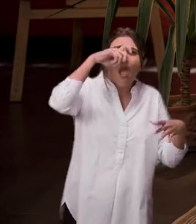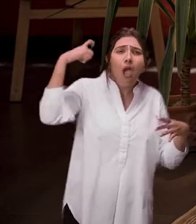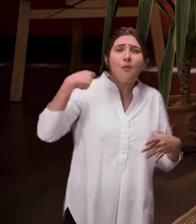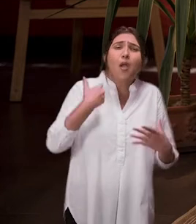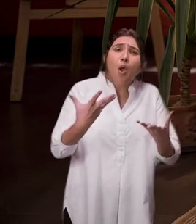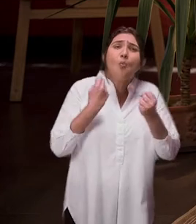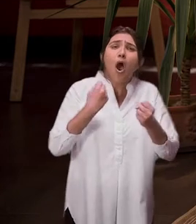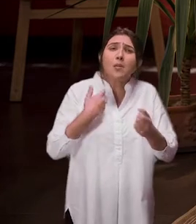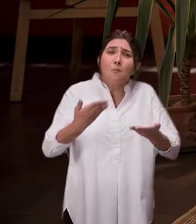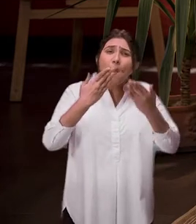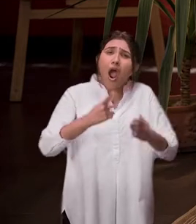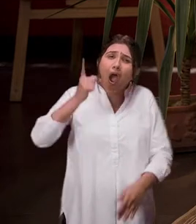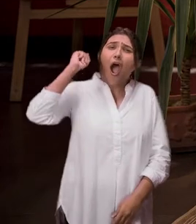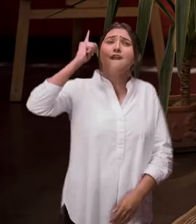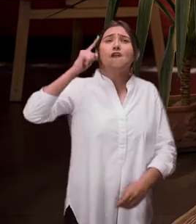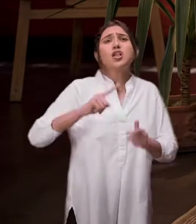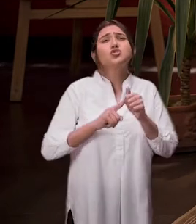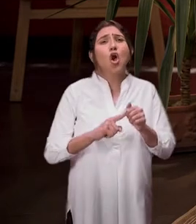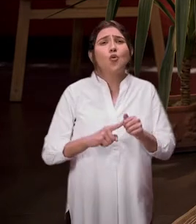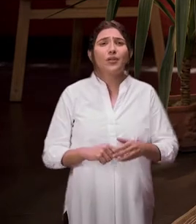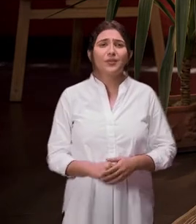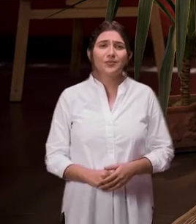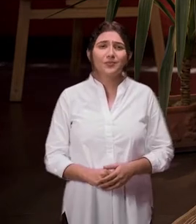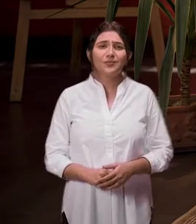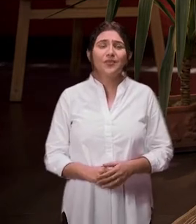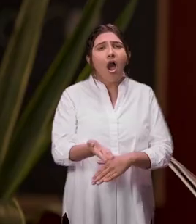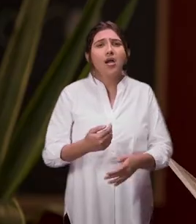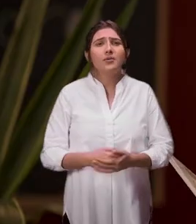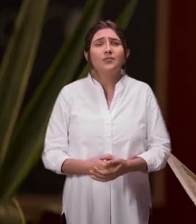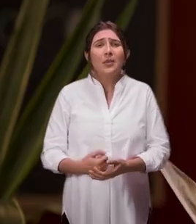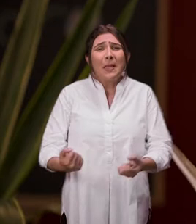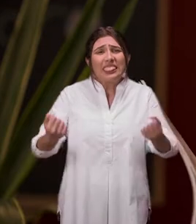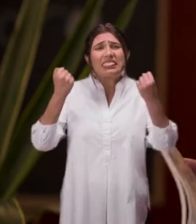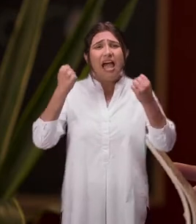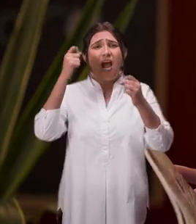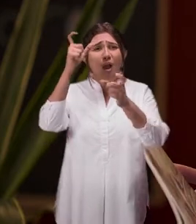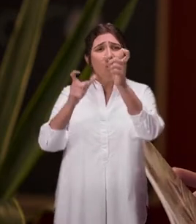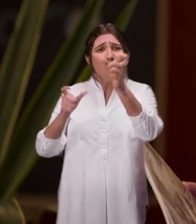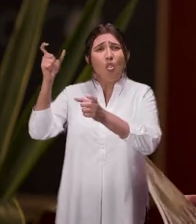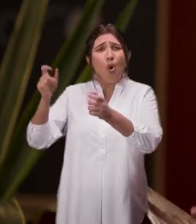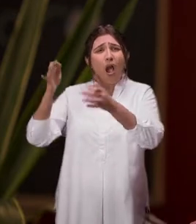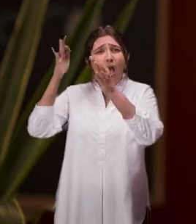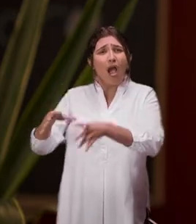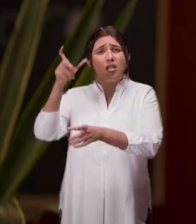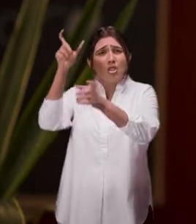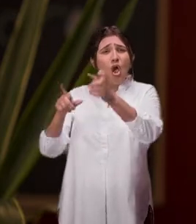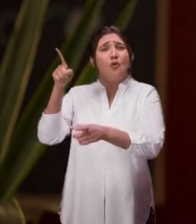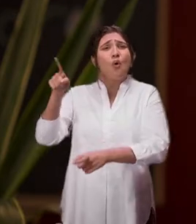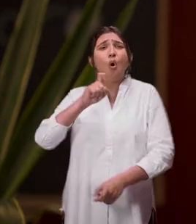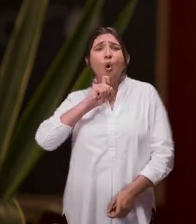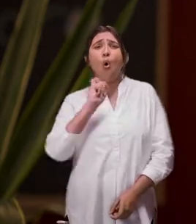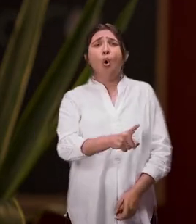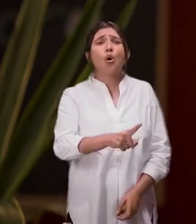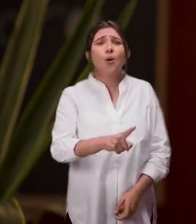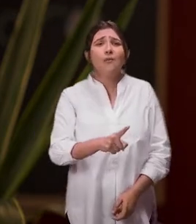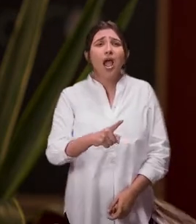every day. I wanted to be one of the top students in my class, but soon, powerful, and dangerous